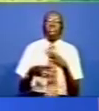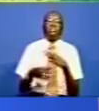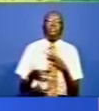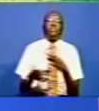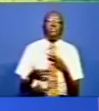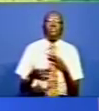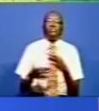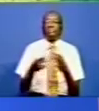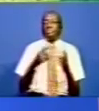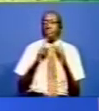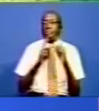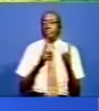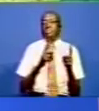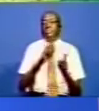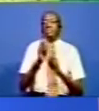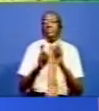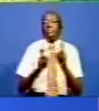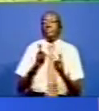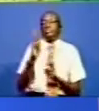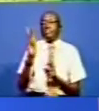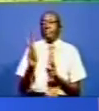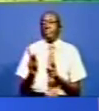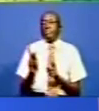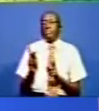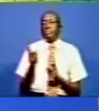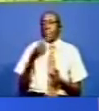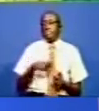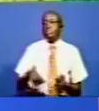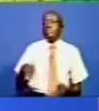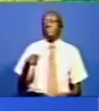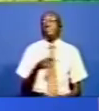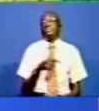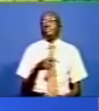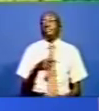We are answering the questions Kenya have for us.